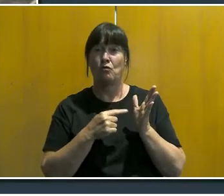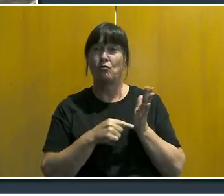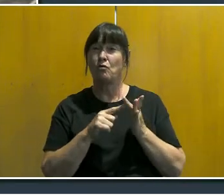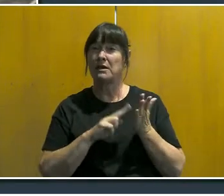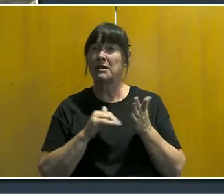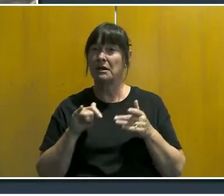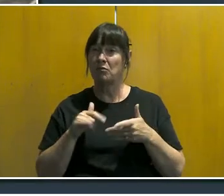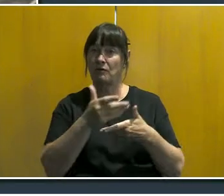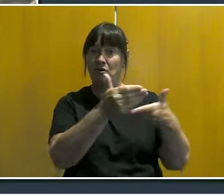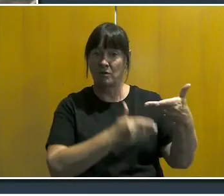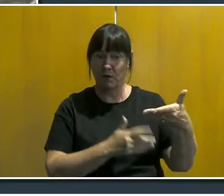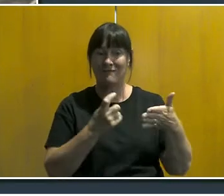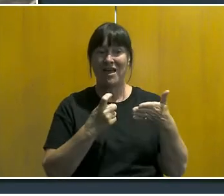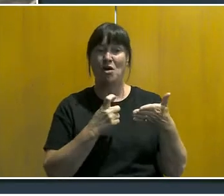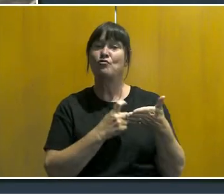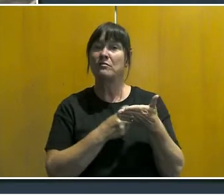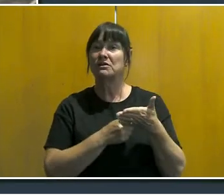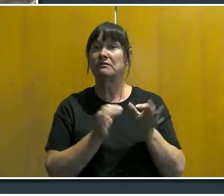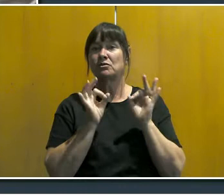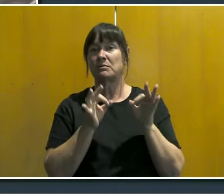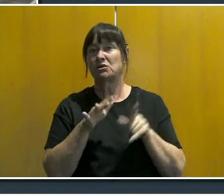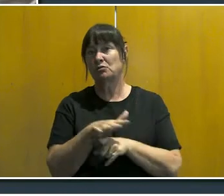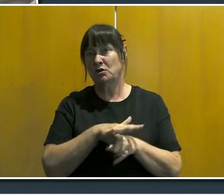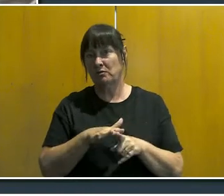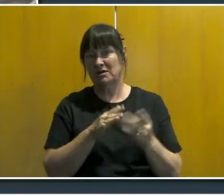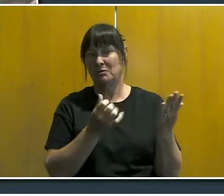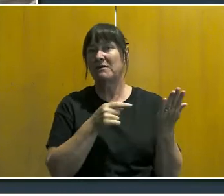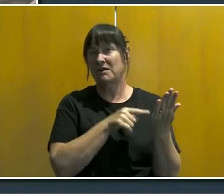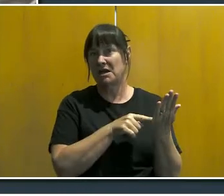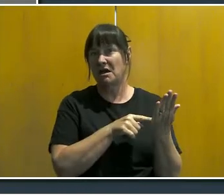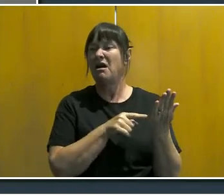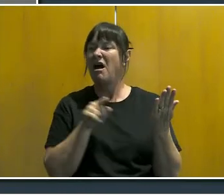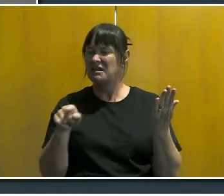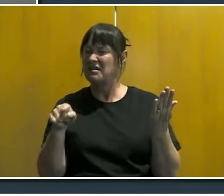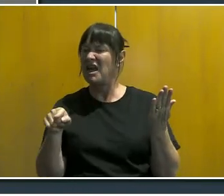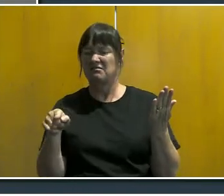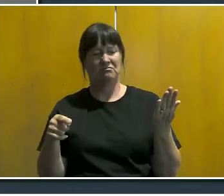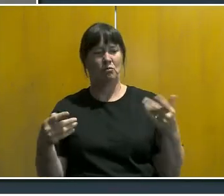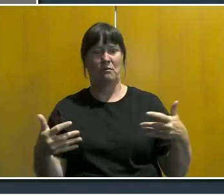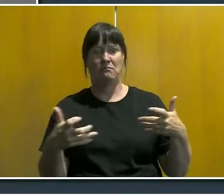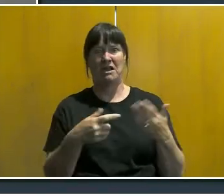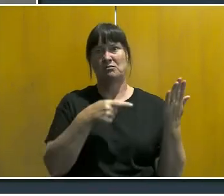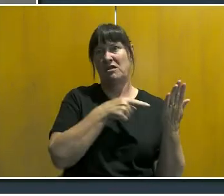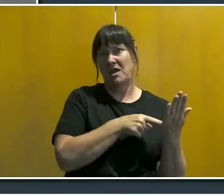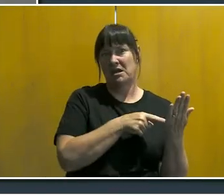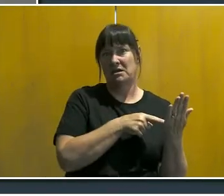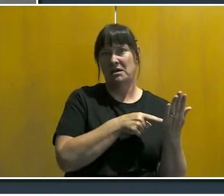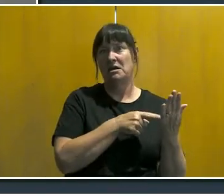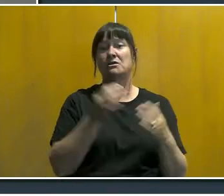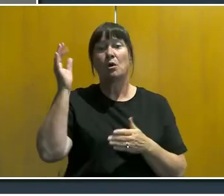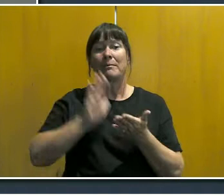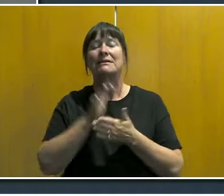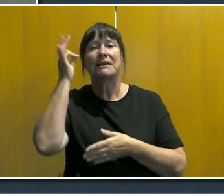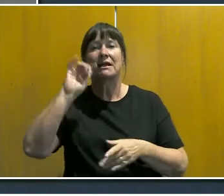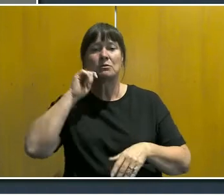remission for special circumstances, which is where this would possibly fall. It would be a decision that would need to be made by